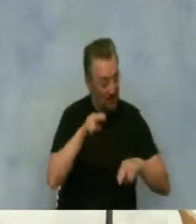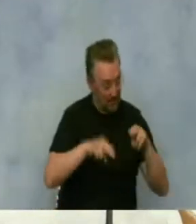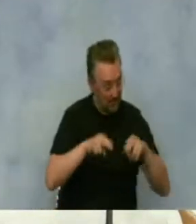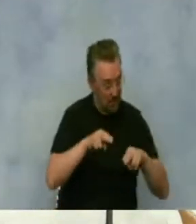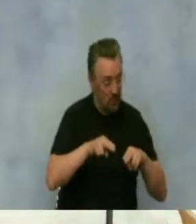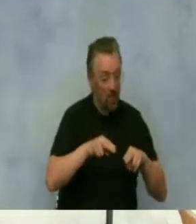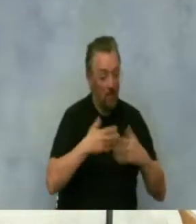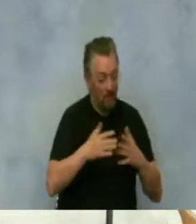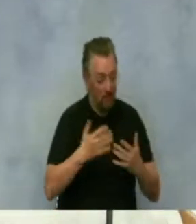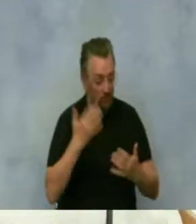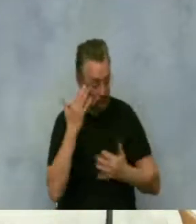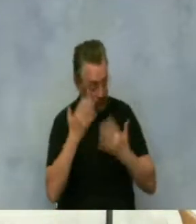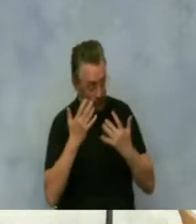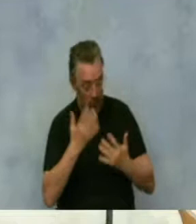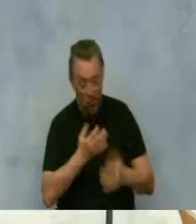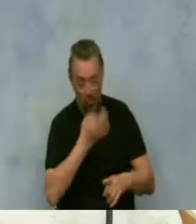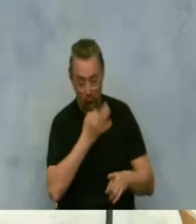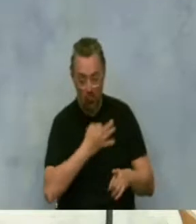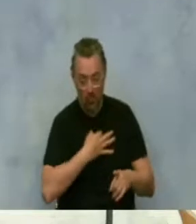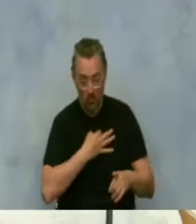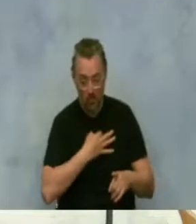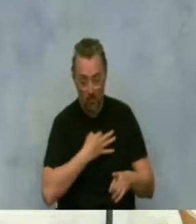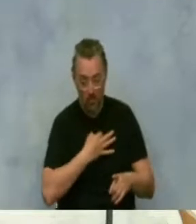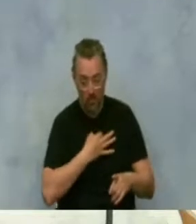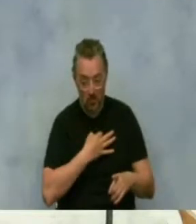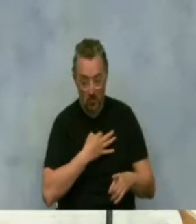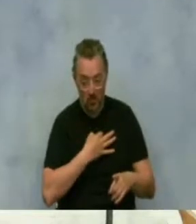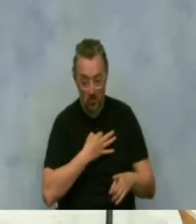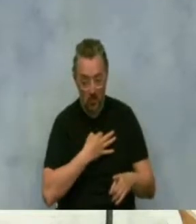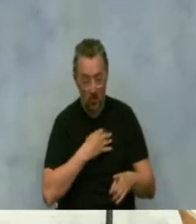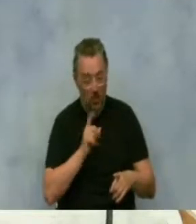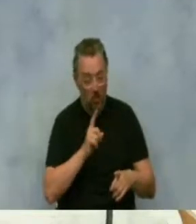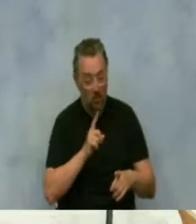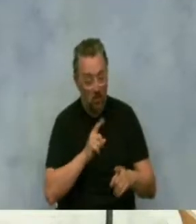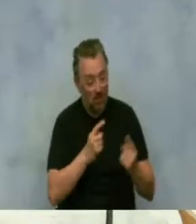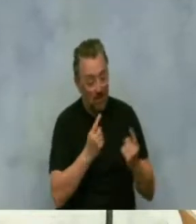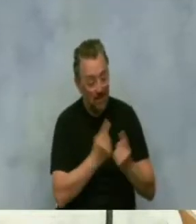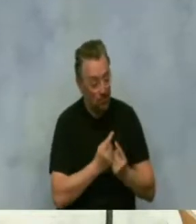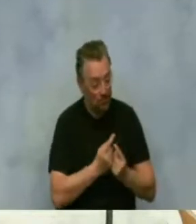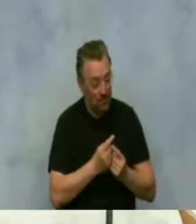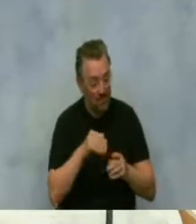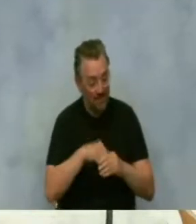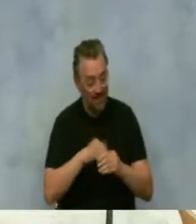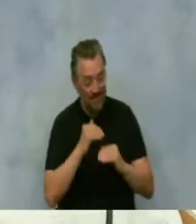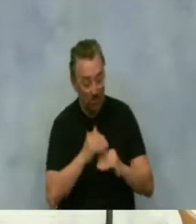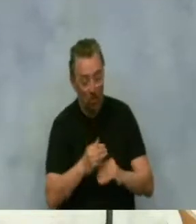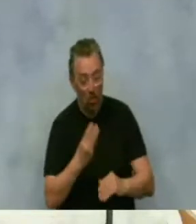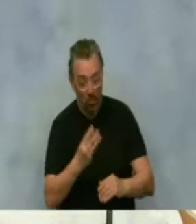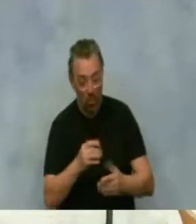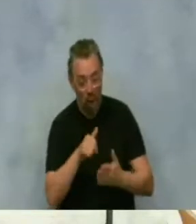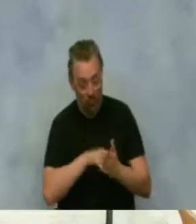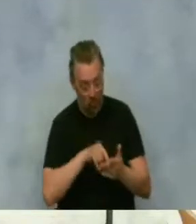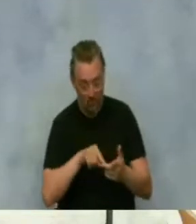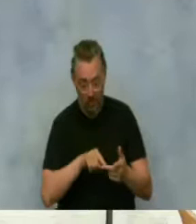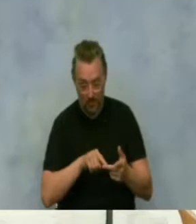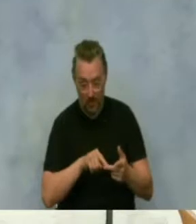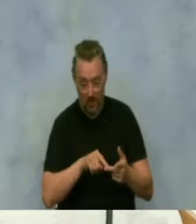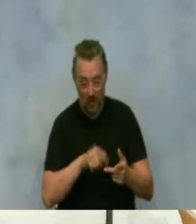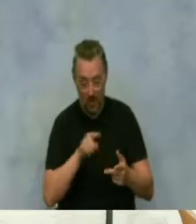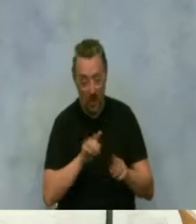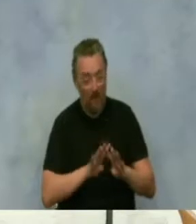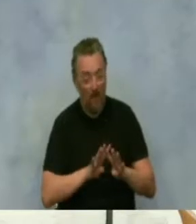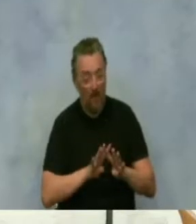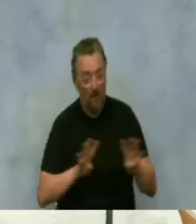have considered the request and taken into account the matters that are all set out in section 3 of your report. The